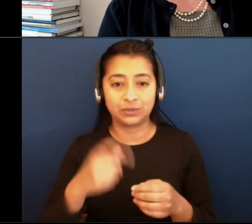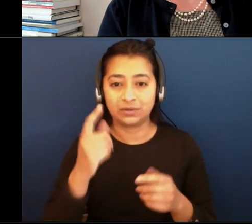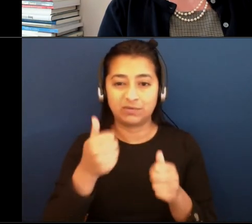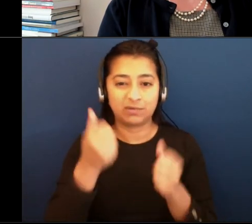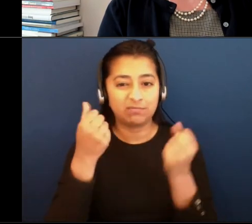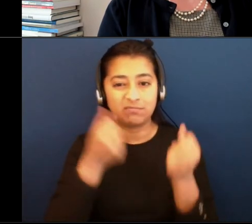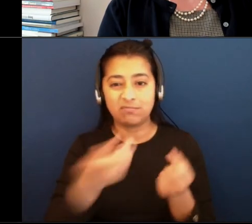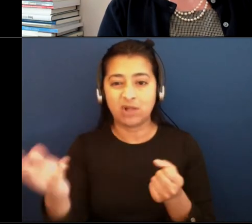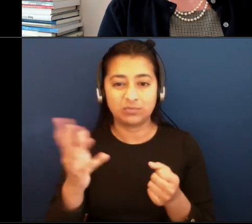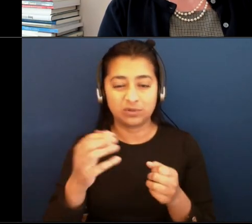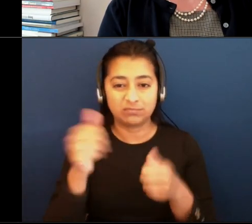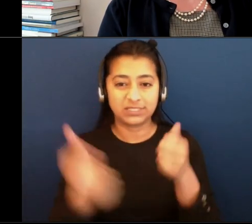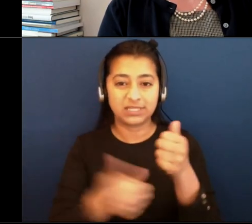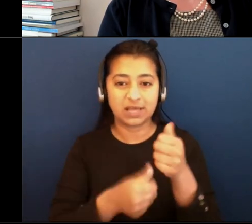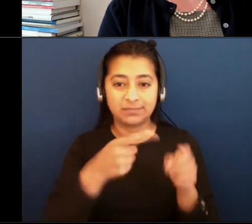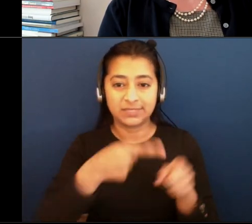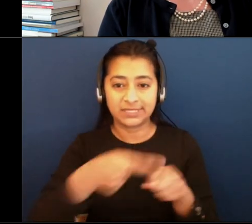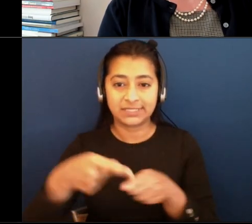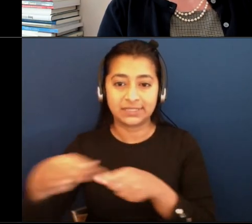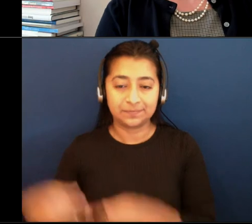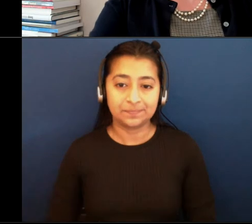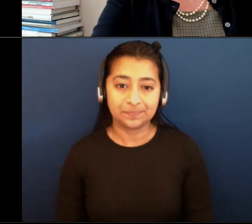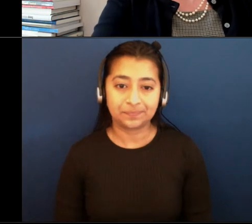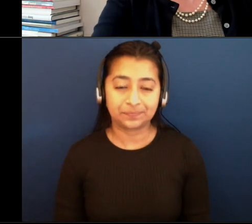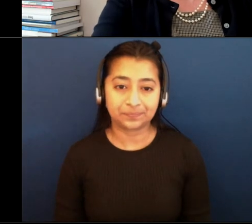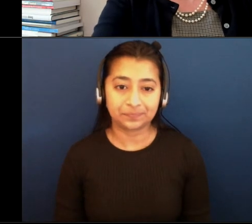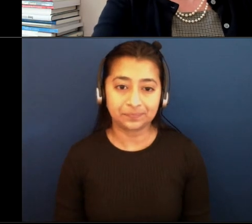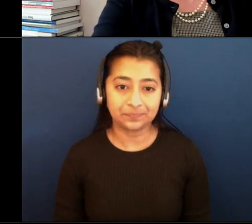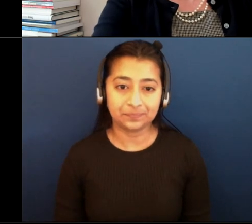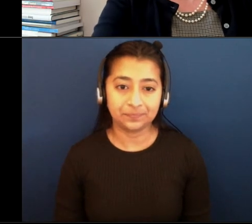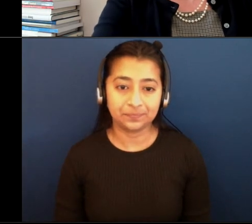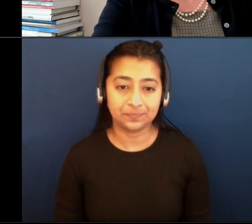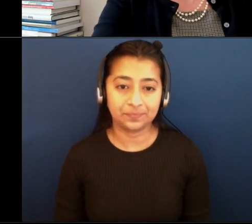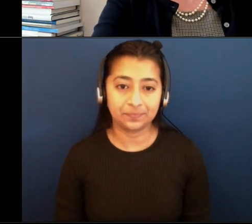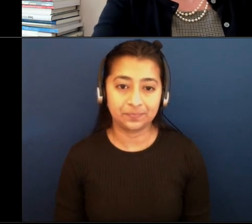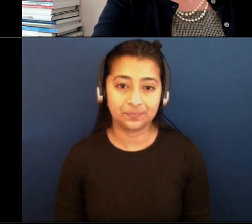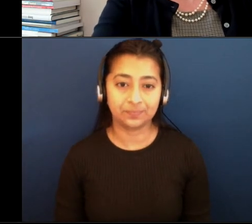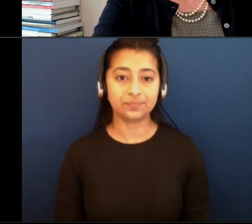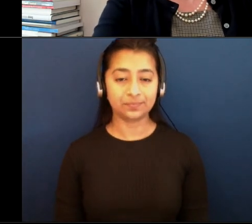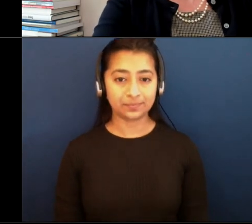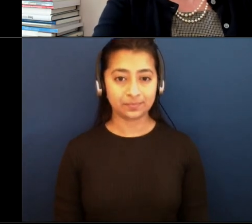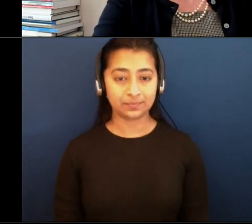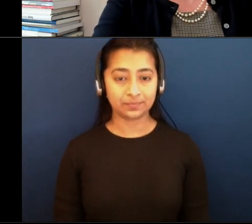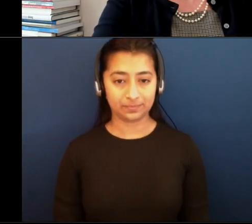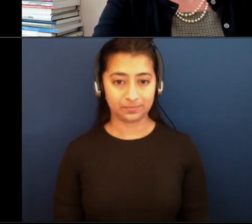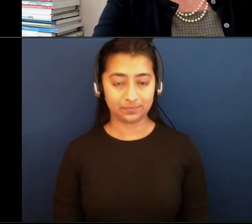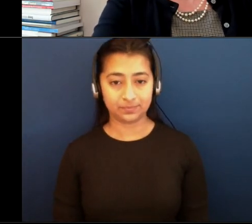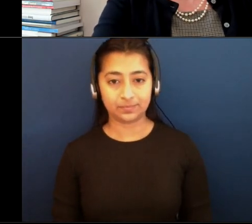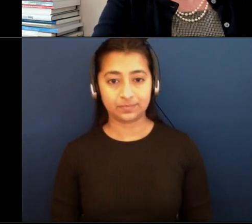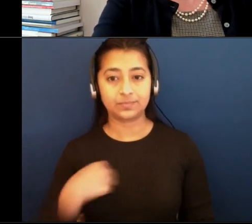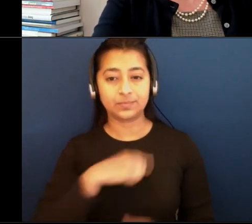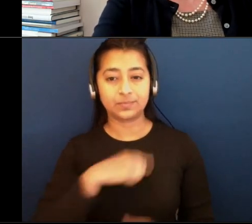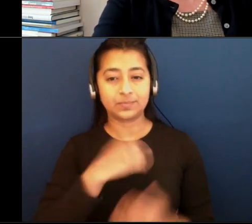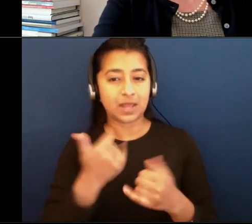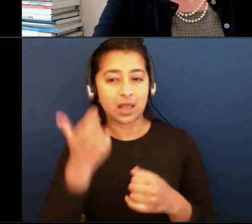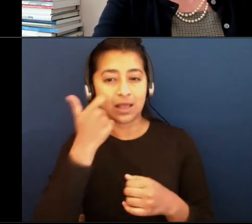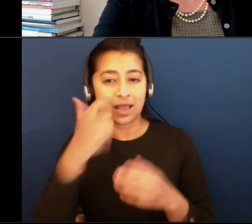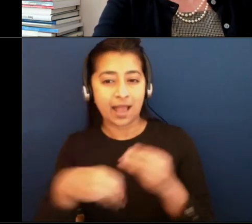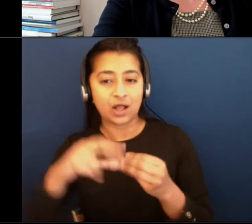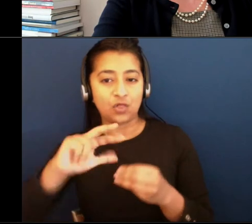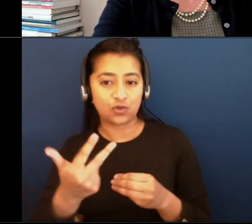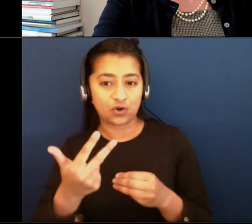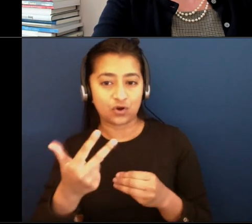subdisciplines. The sections of language, of which we now have added a third one, right? So we